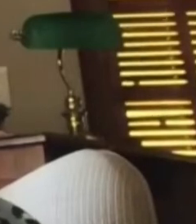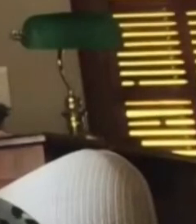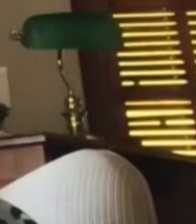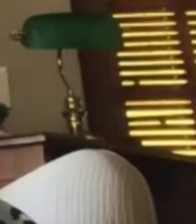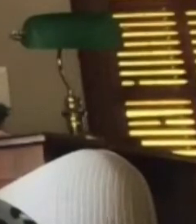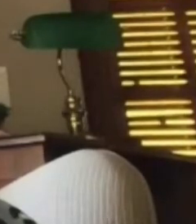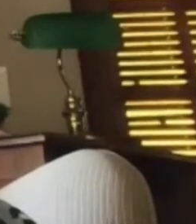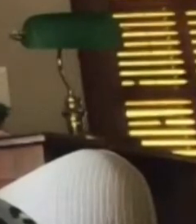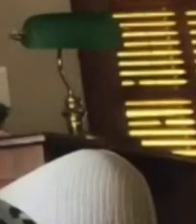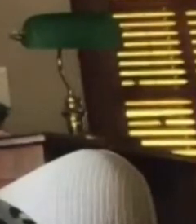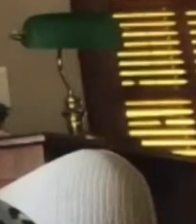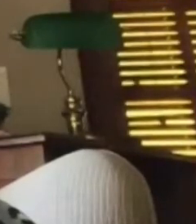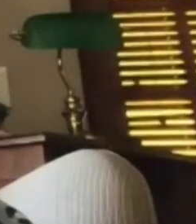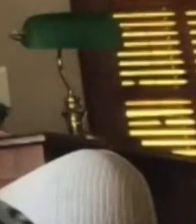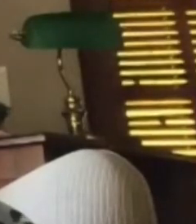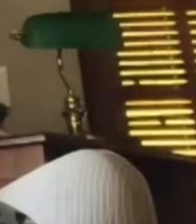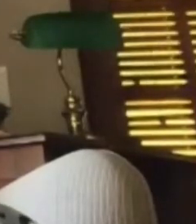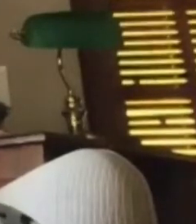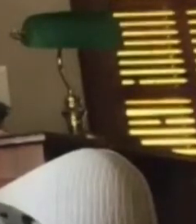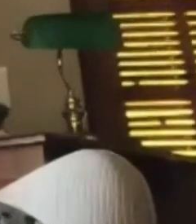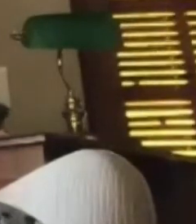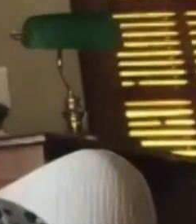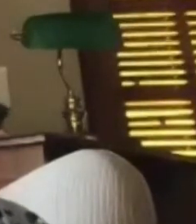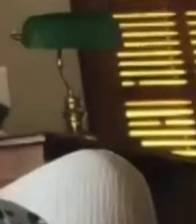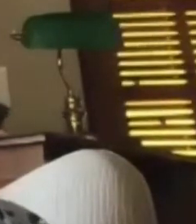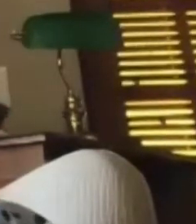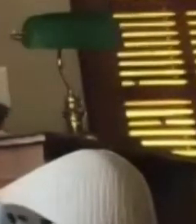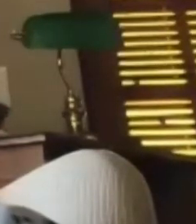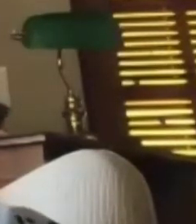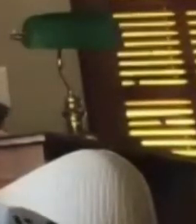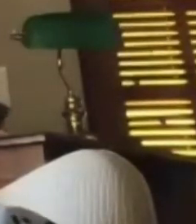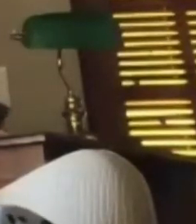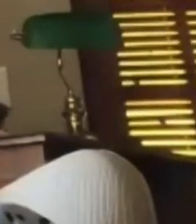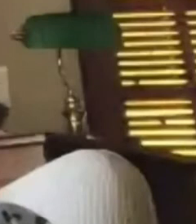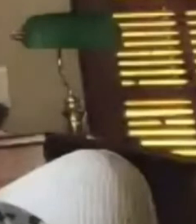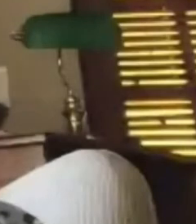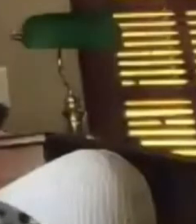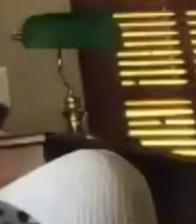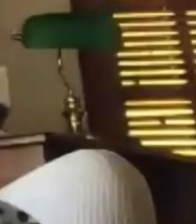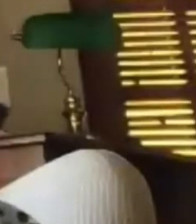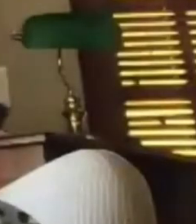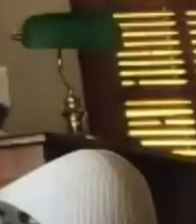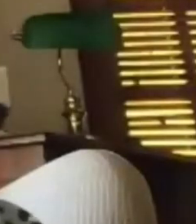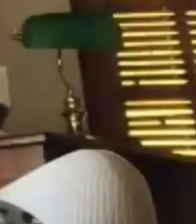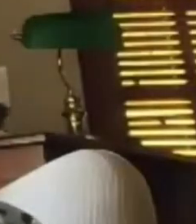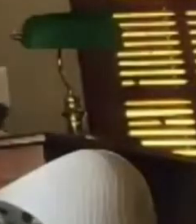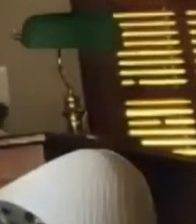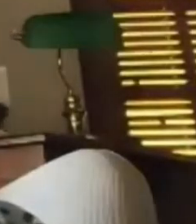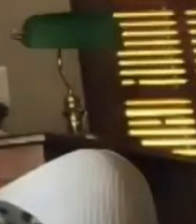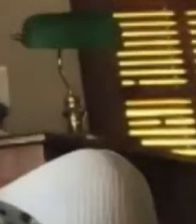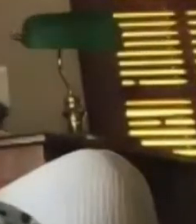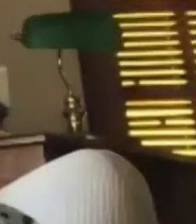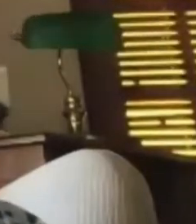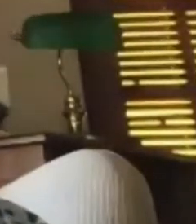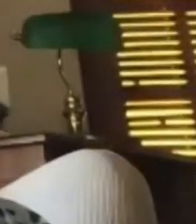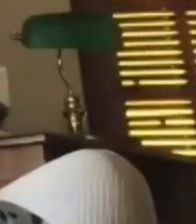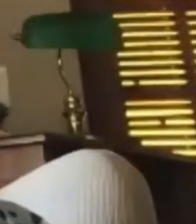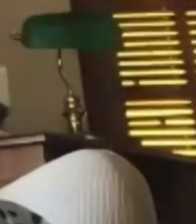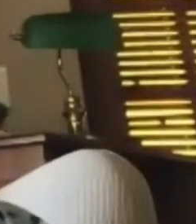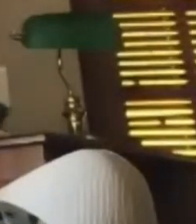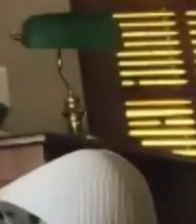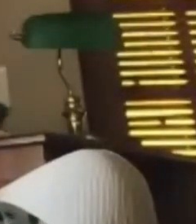needing to decide who will live and who will die. I want to emphasize, Chair, that is the reality for South Africans.